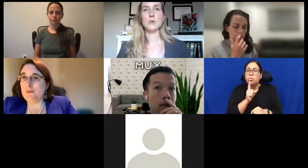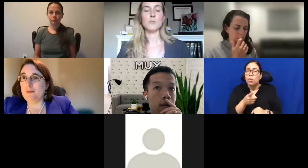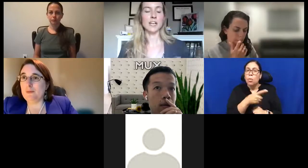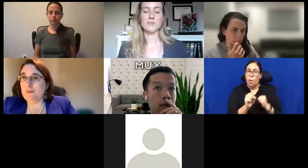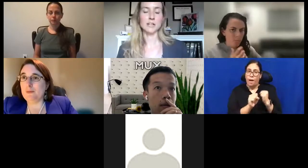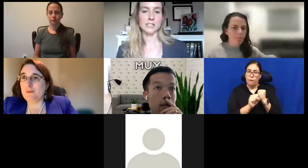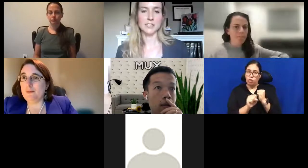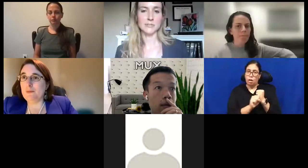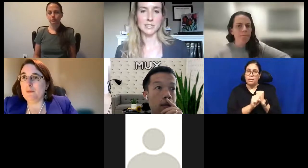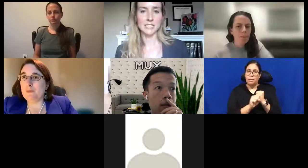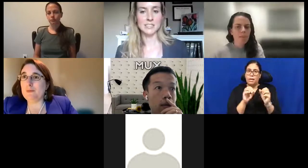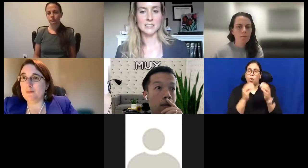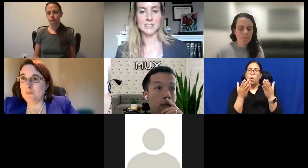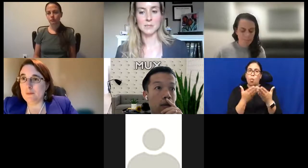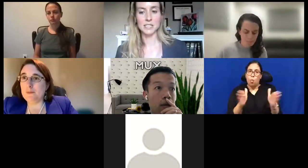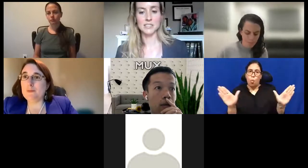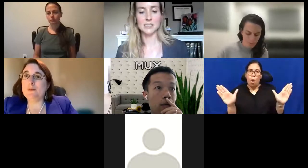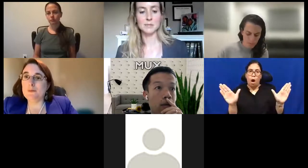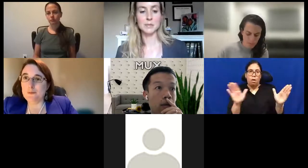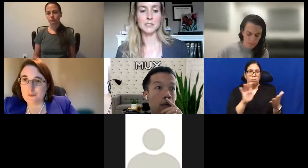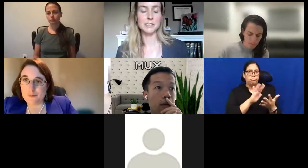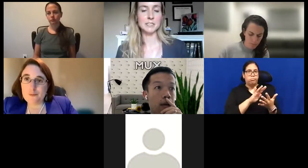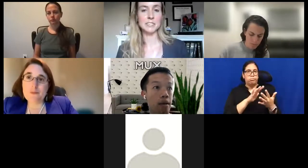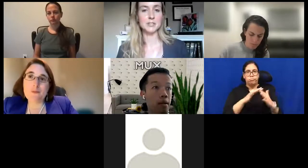in a wide variety of arenas,